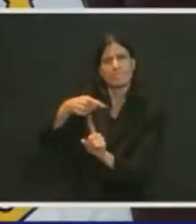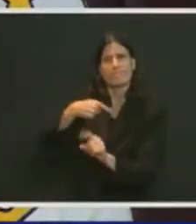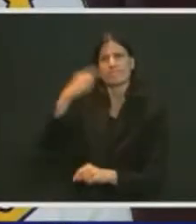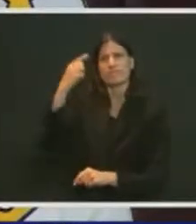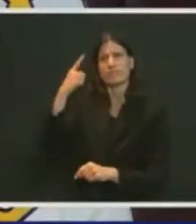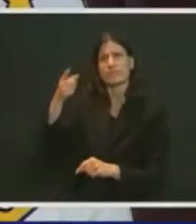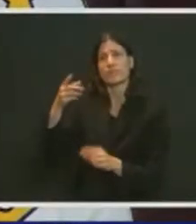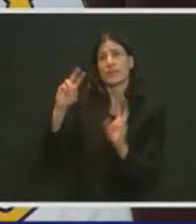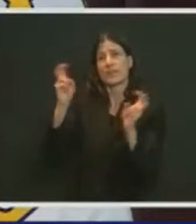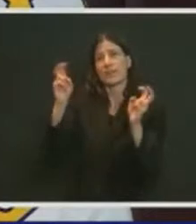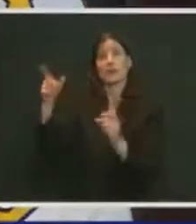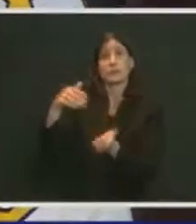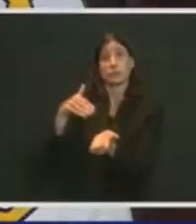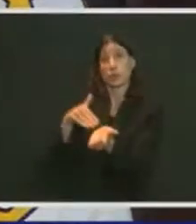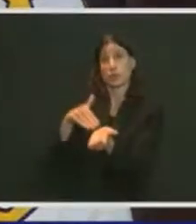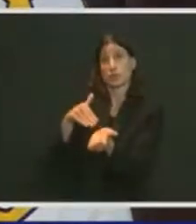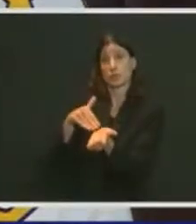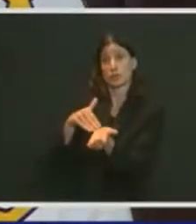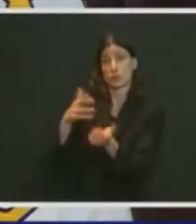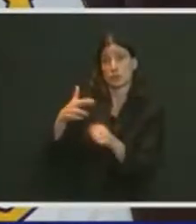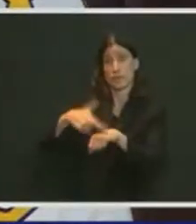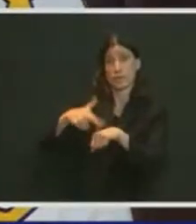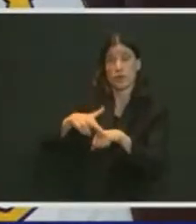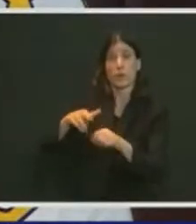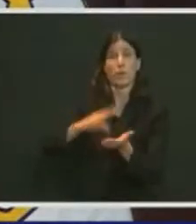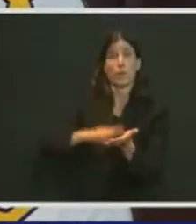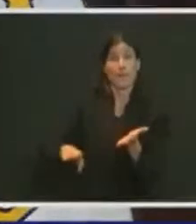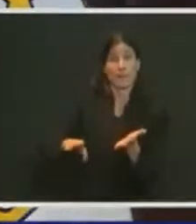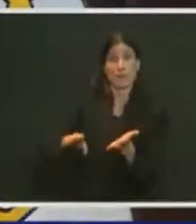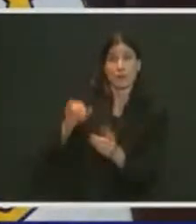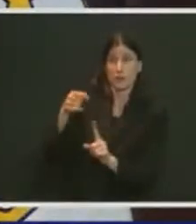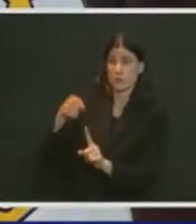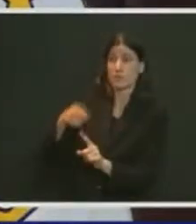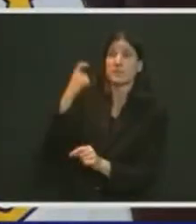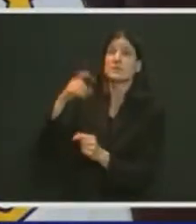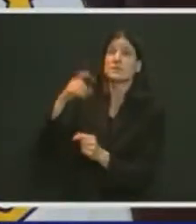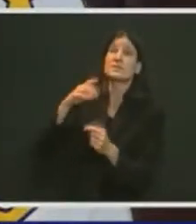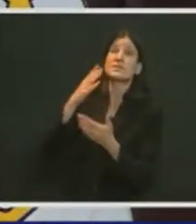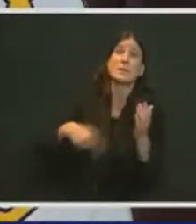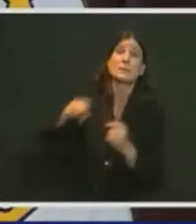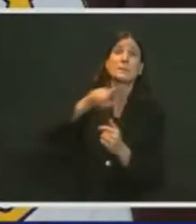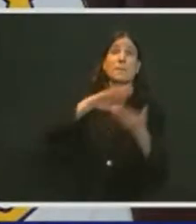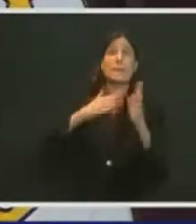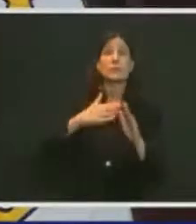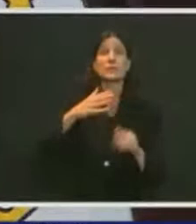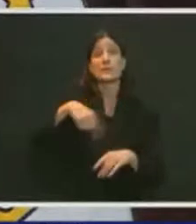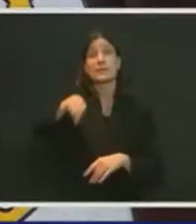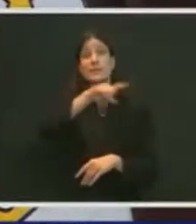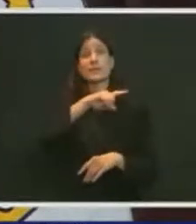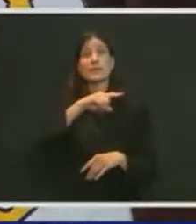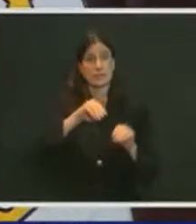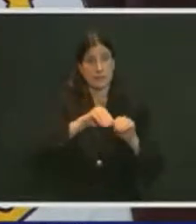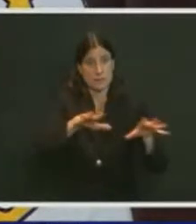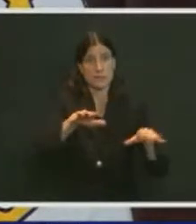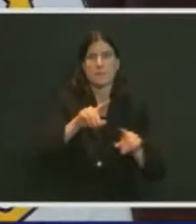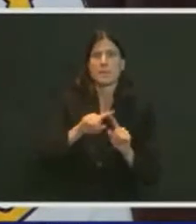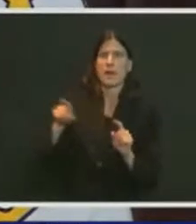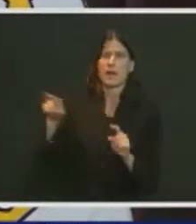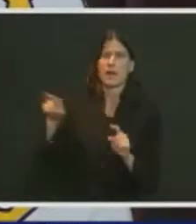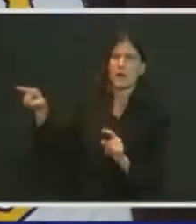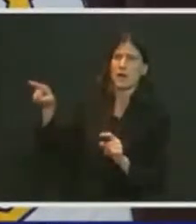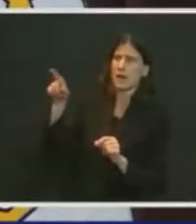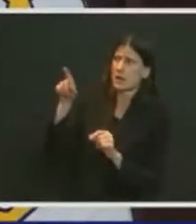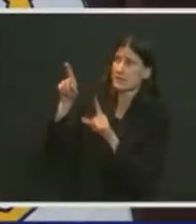physician's referral, especially in communities where we're seeing these high numbers, sometimes from an Abbot test that might have close